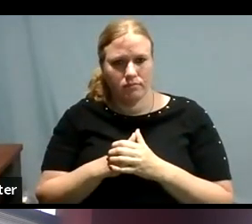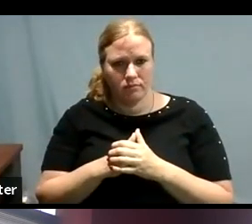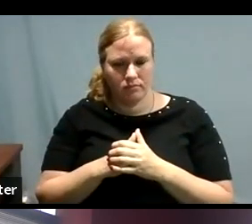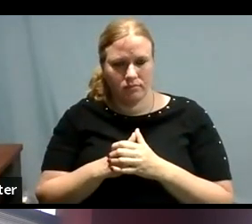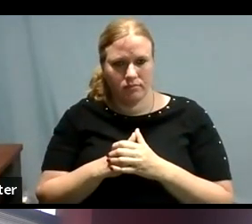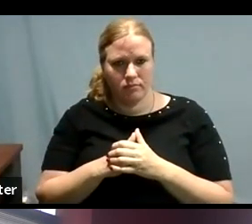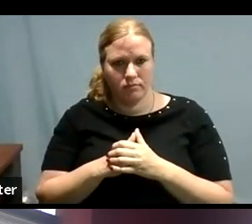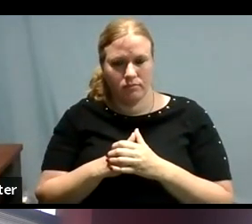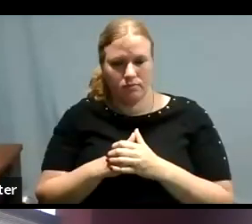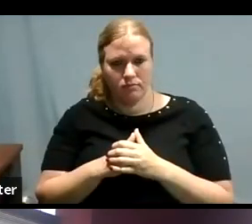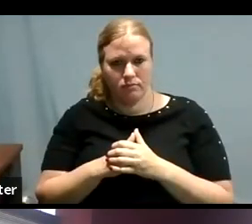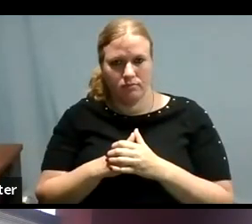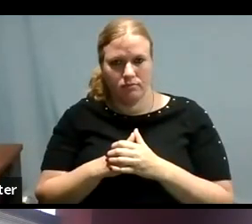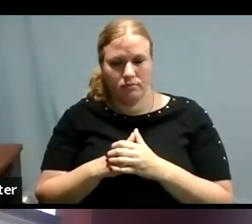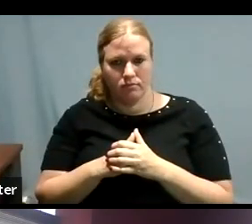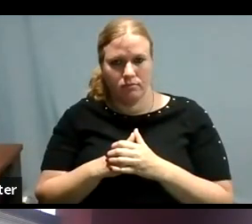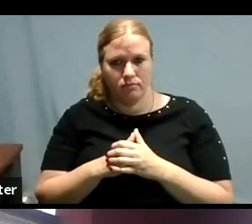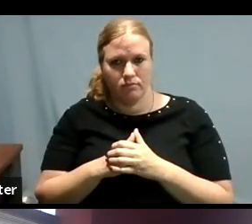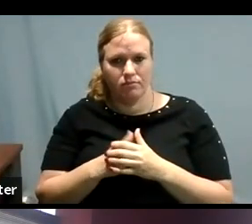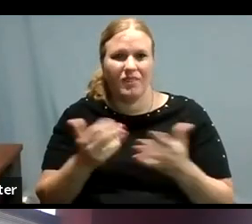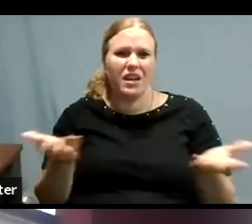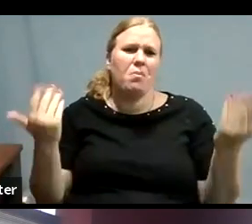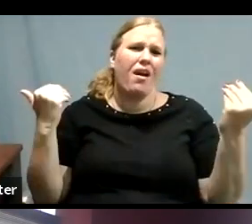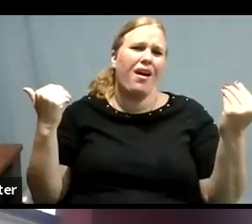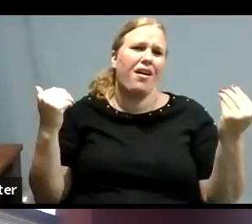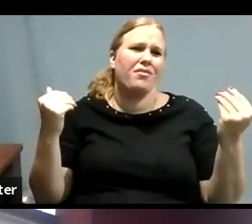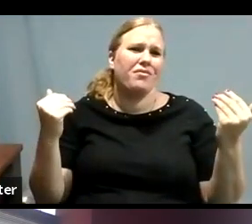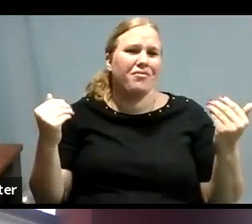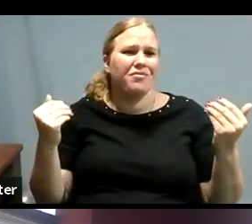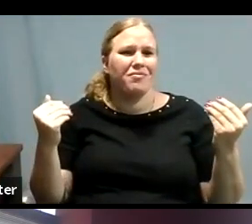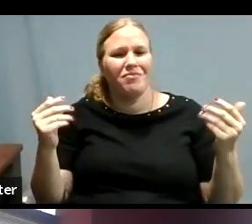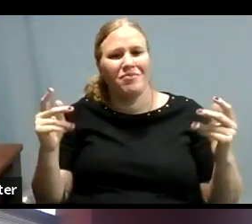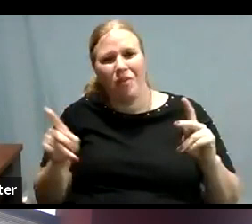I want to just say, like, come on, folks.